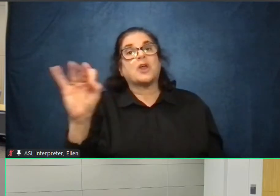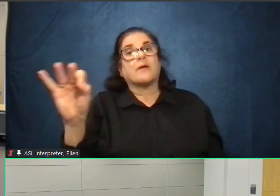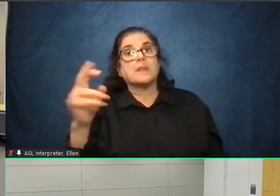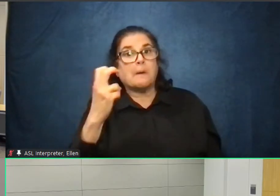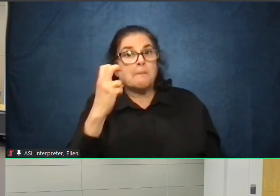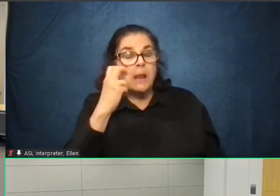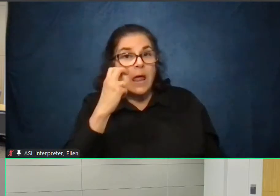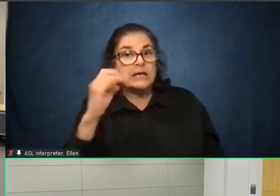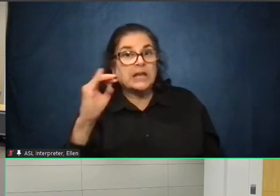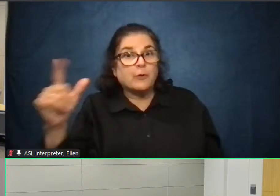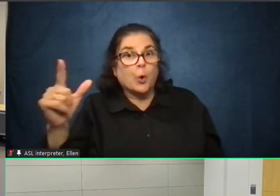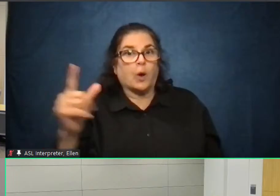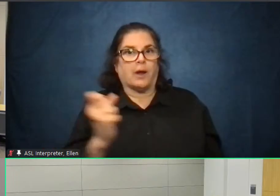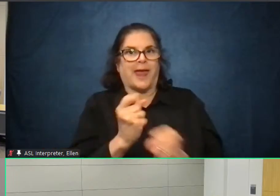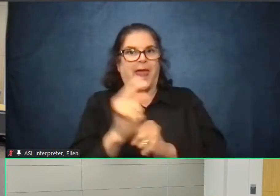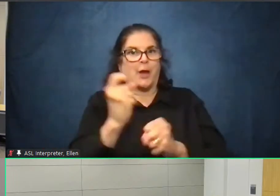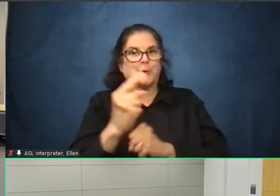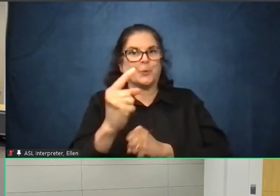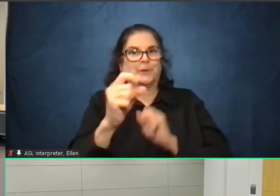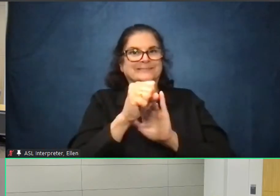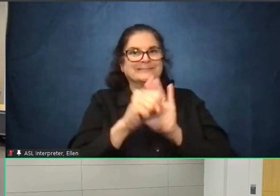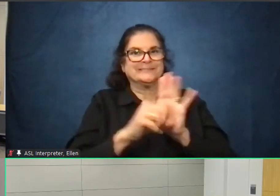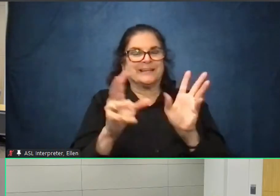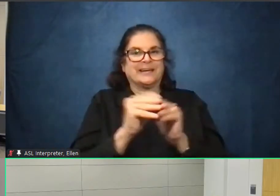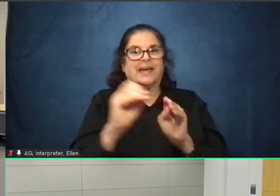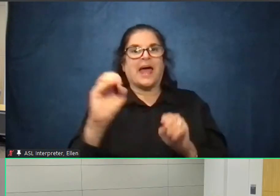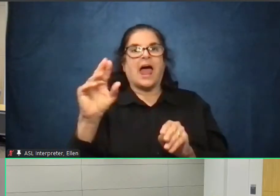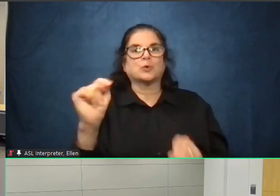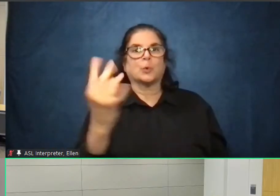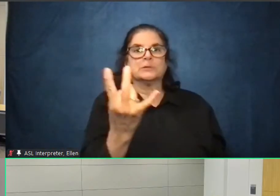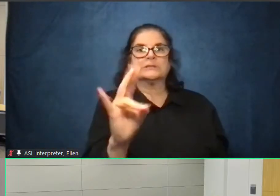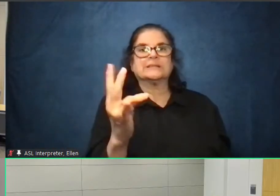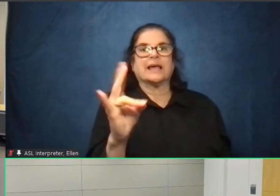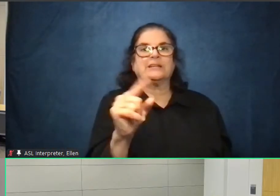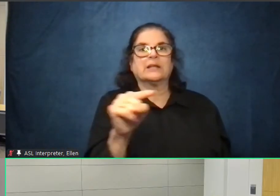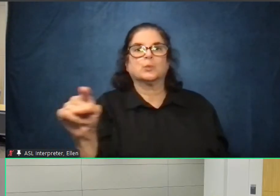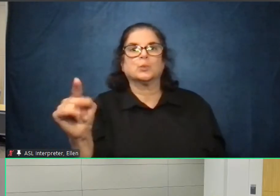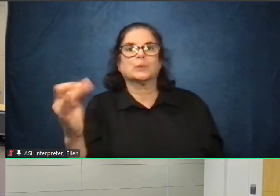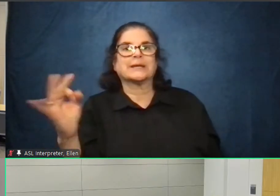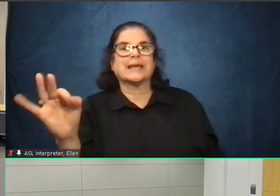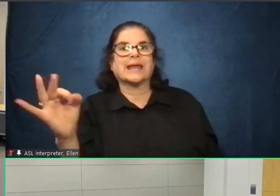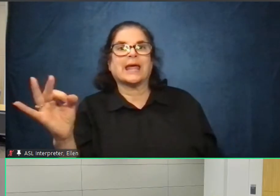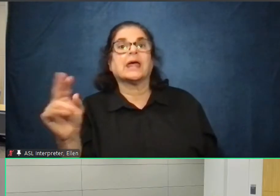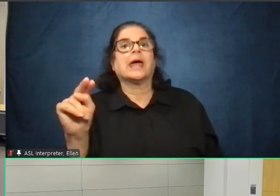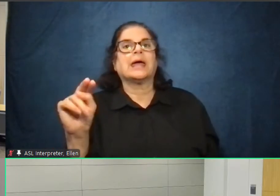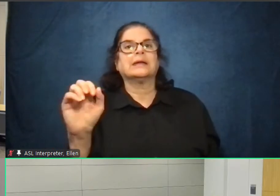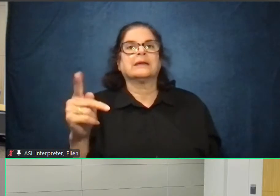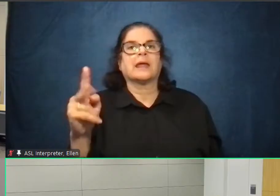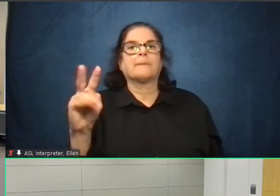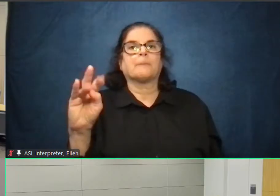in October, from October 17th to the 19th in Naperville. And you can go to